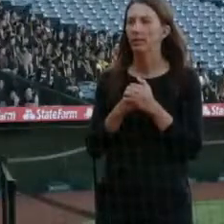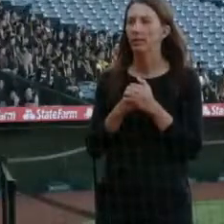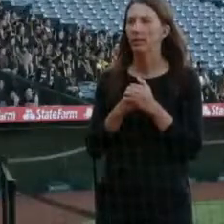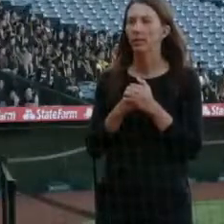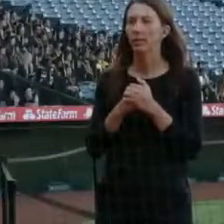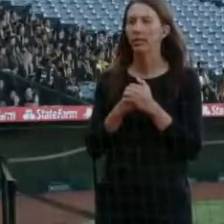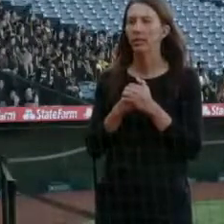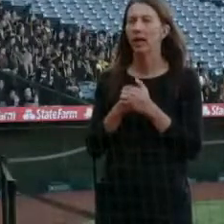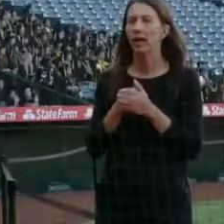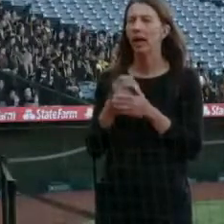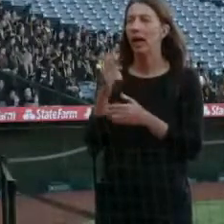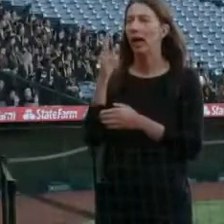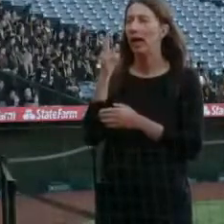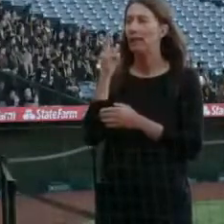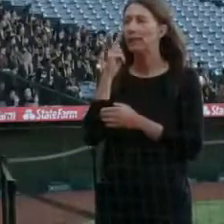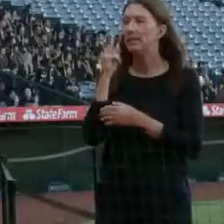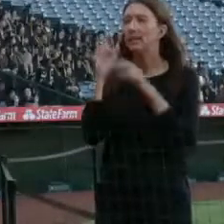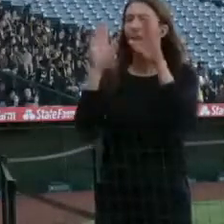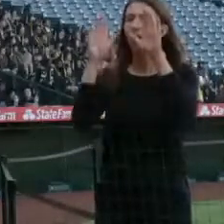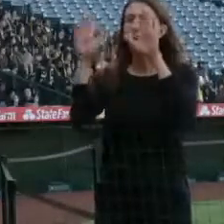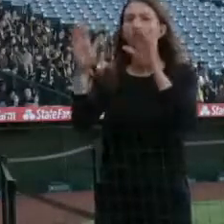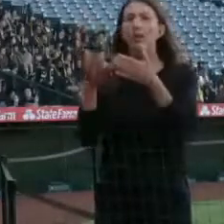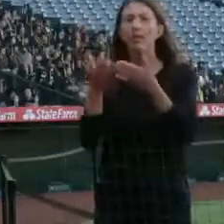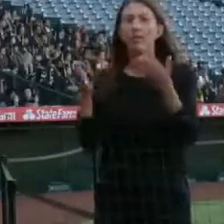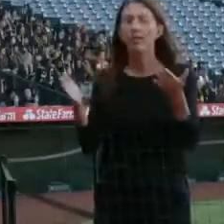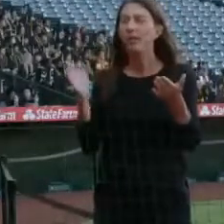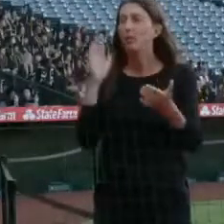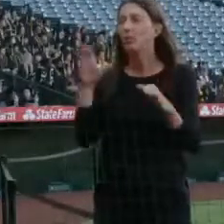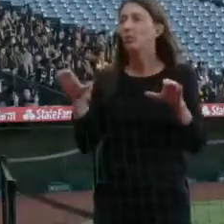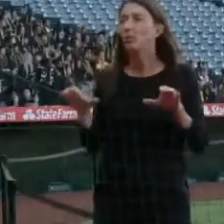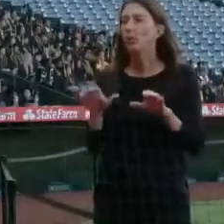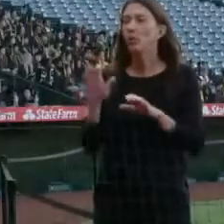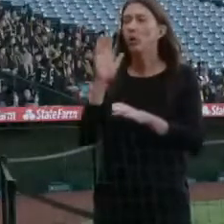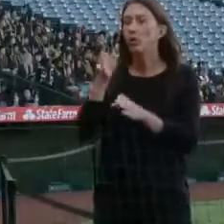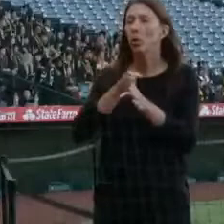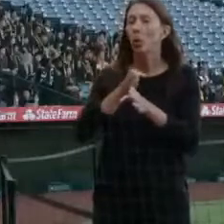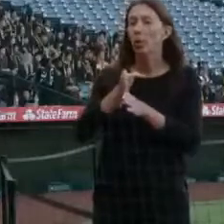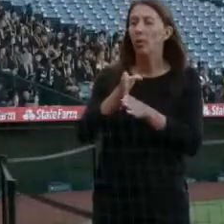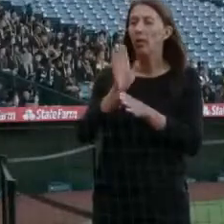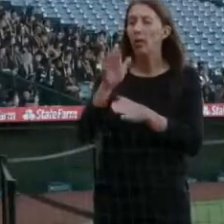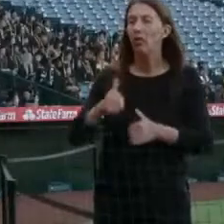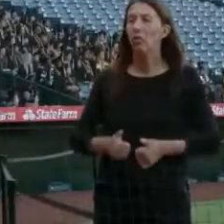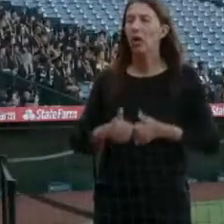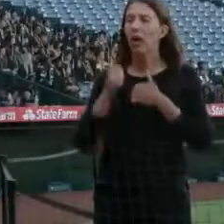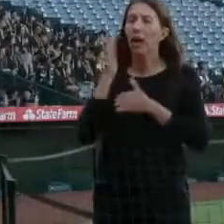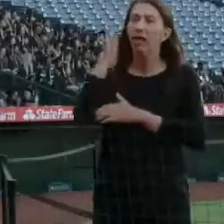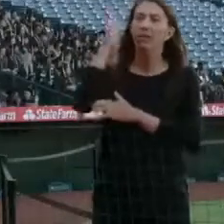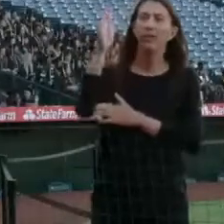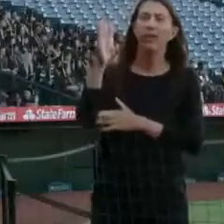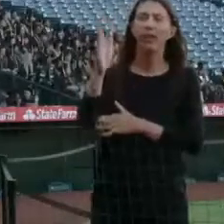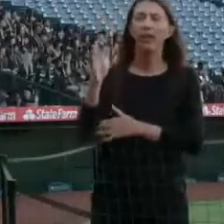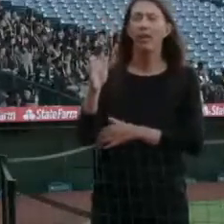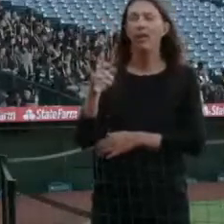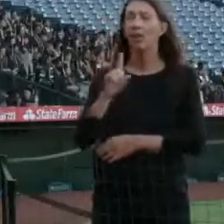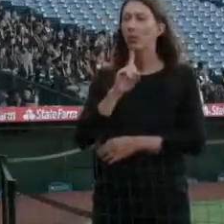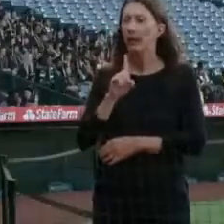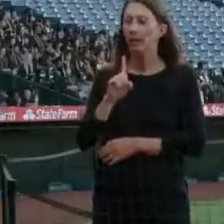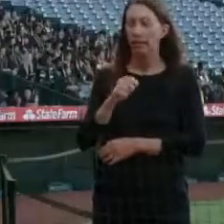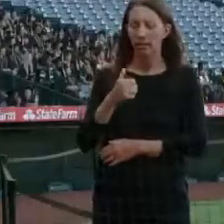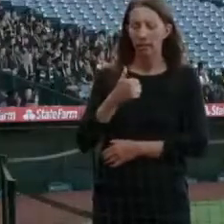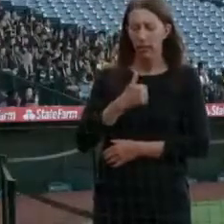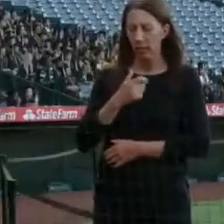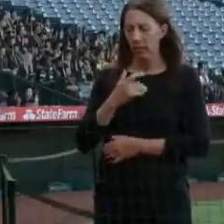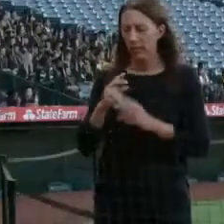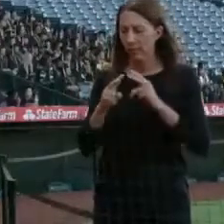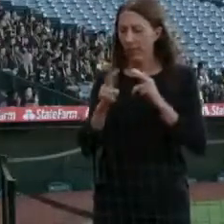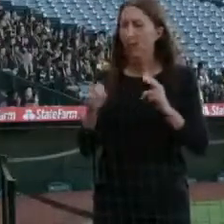the wonderful things that you're going to do in your career and your lives, and I find myself just very,